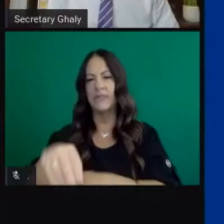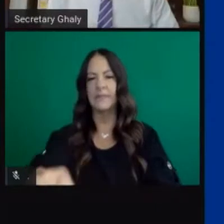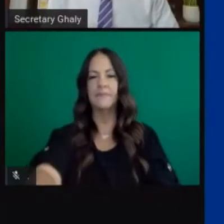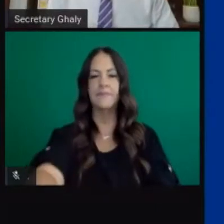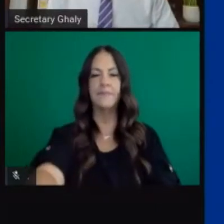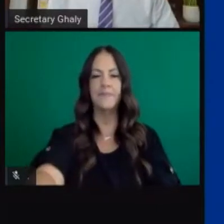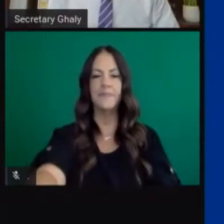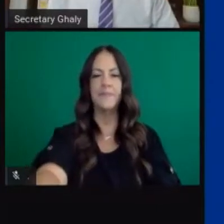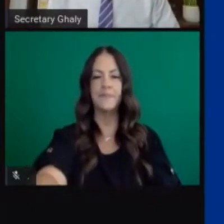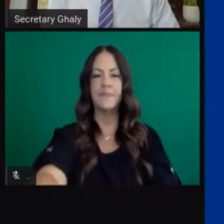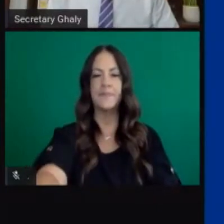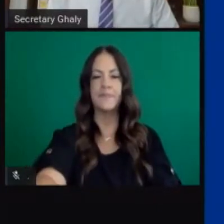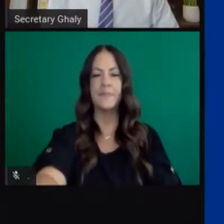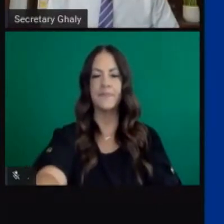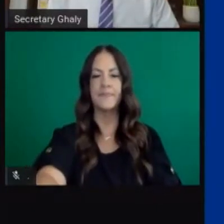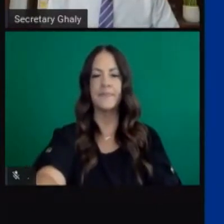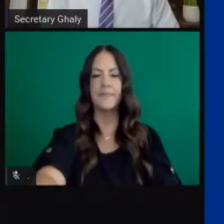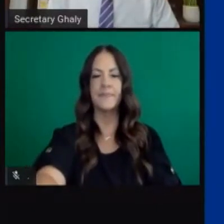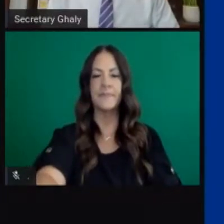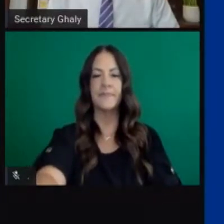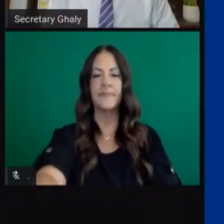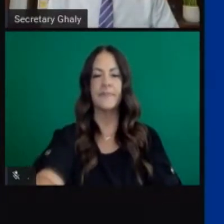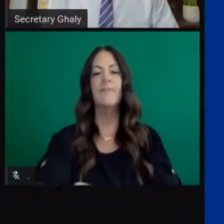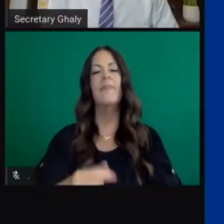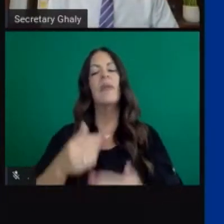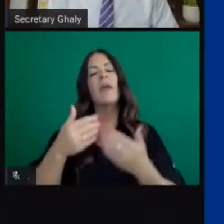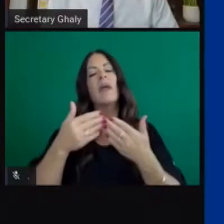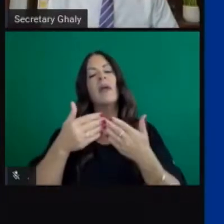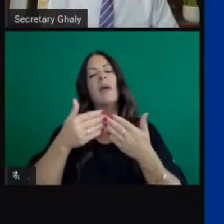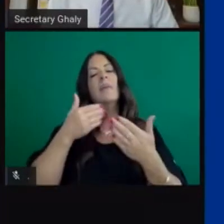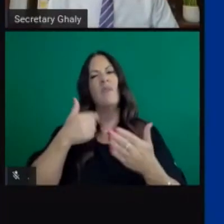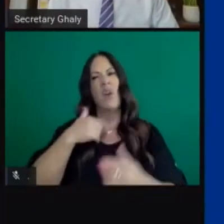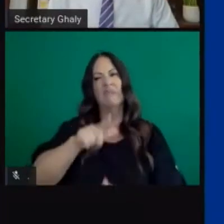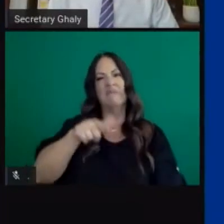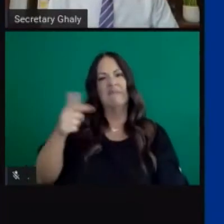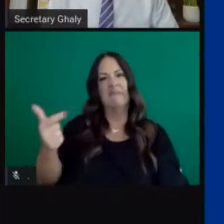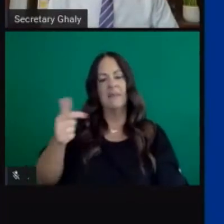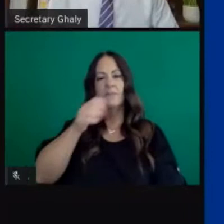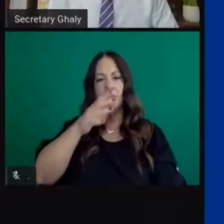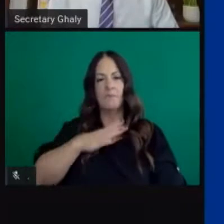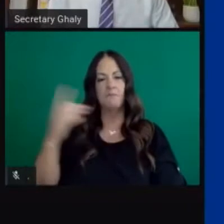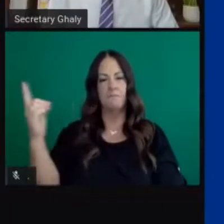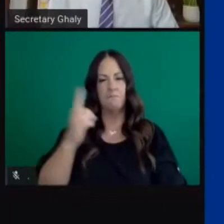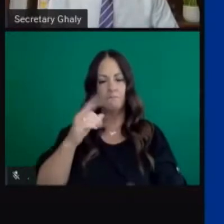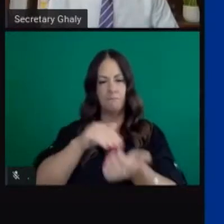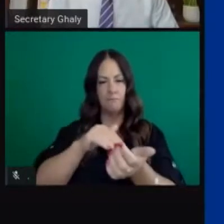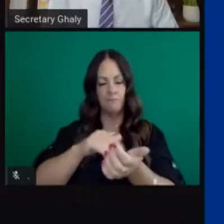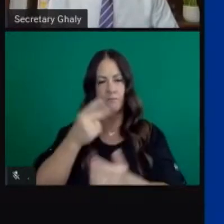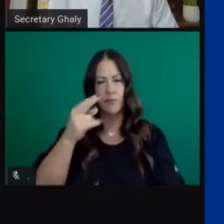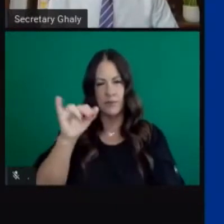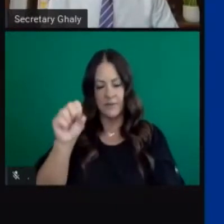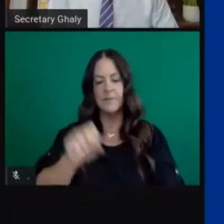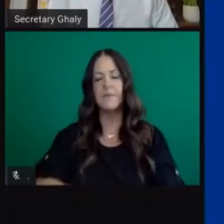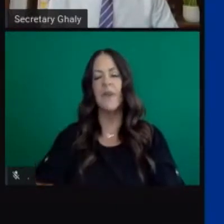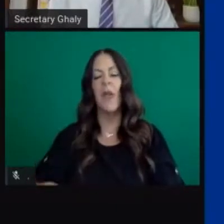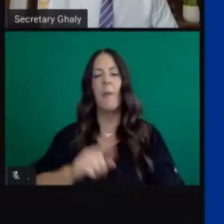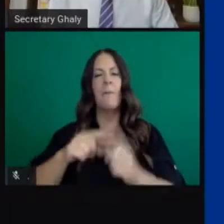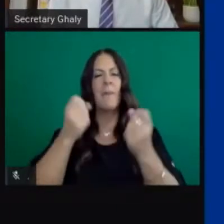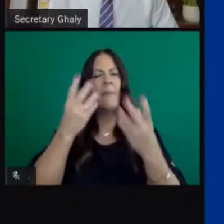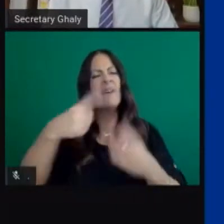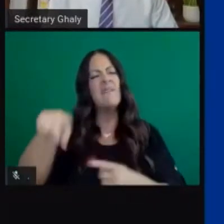Before I hand it over to our Surgeon General, I just wanted to say that we know we've been experiencing, many of us,